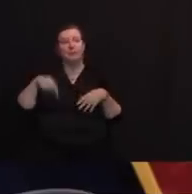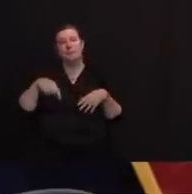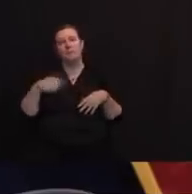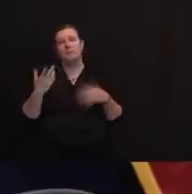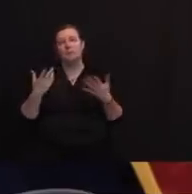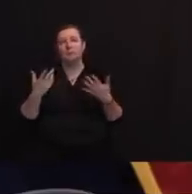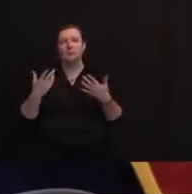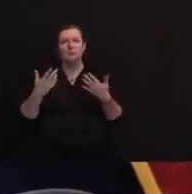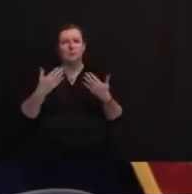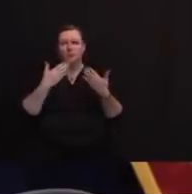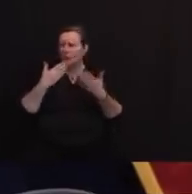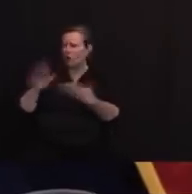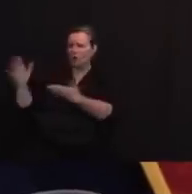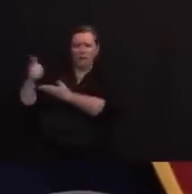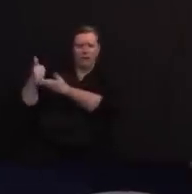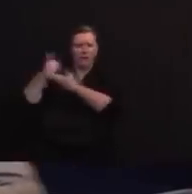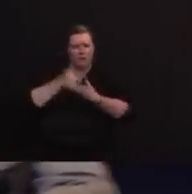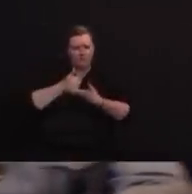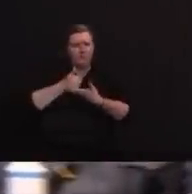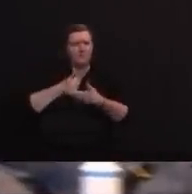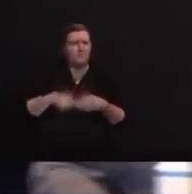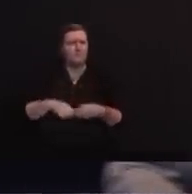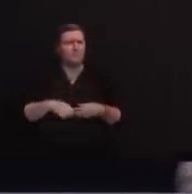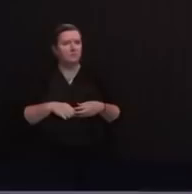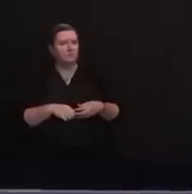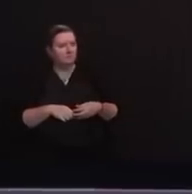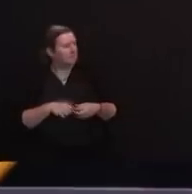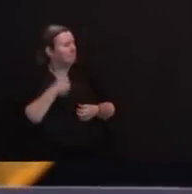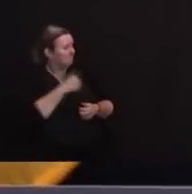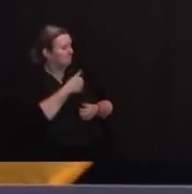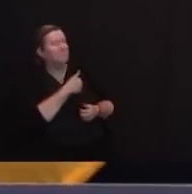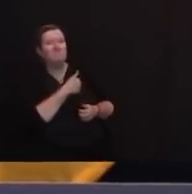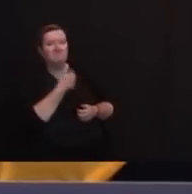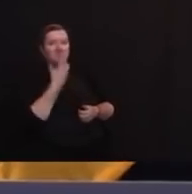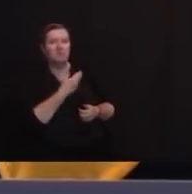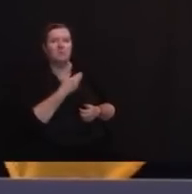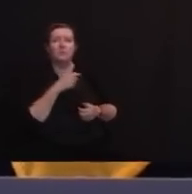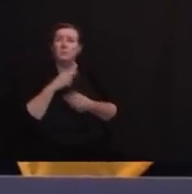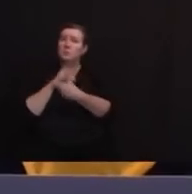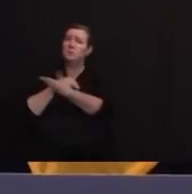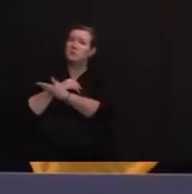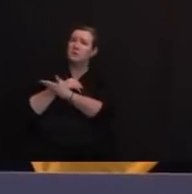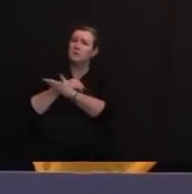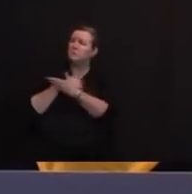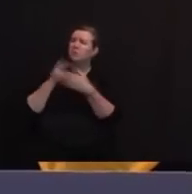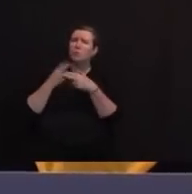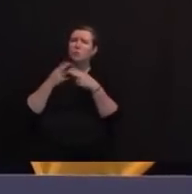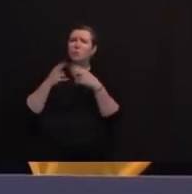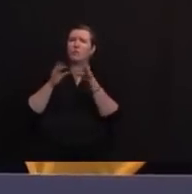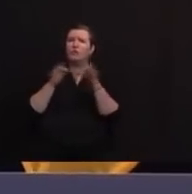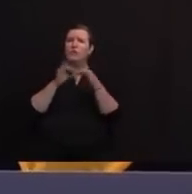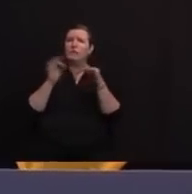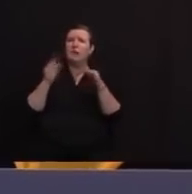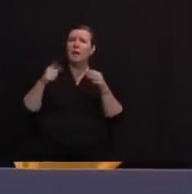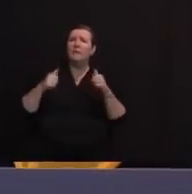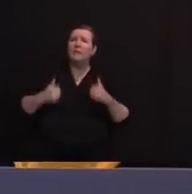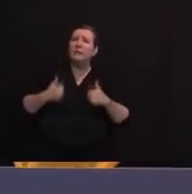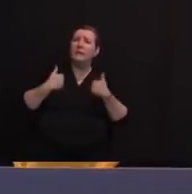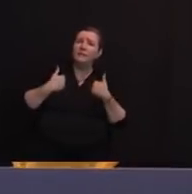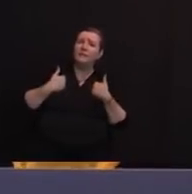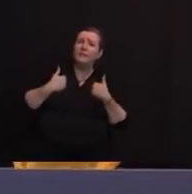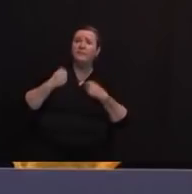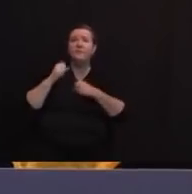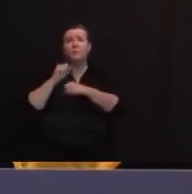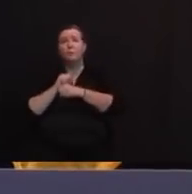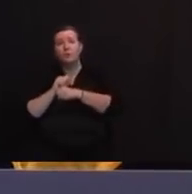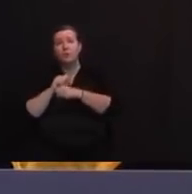appreciated. Thanks, Gov. You bet, Pat. And Judy, the phrase you've used, if you live, work, or study in New Jersey, you're eligible.